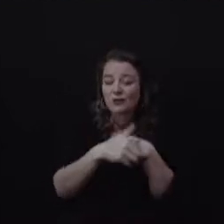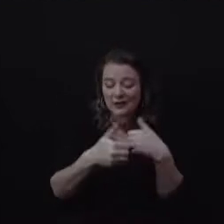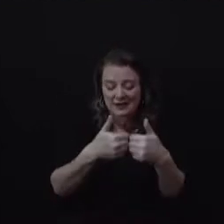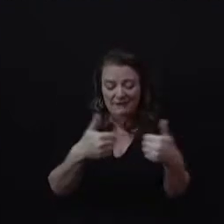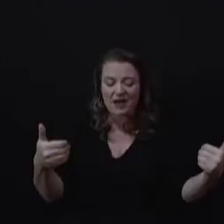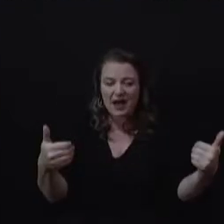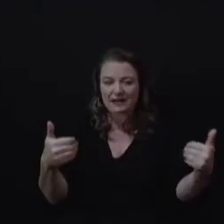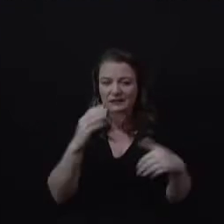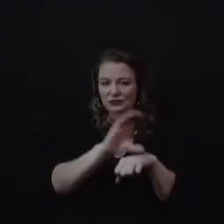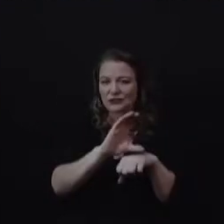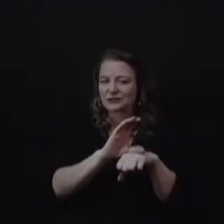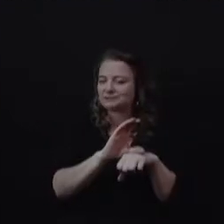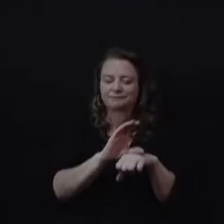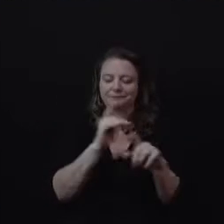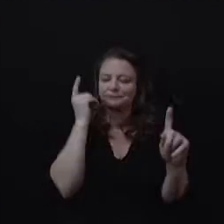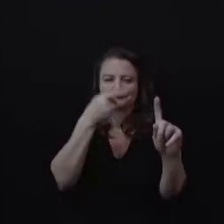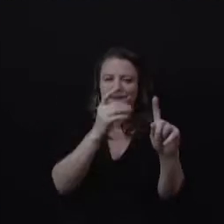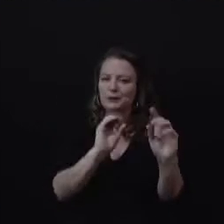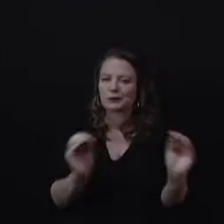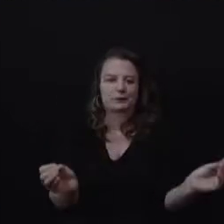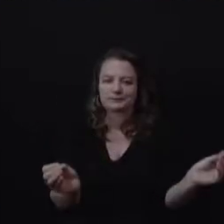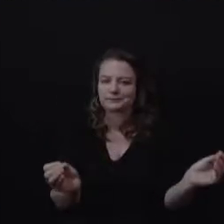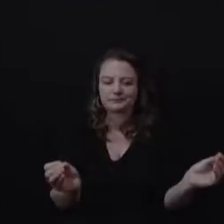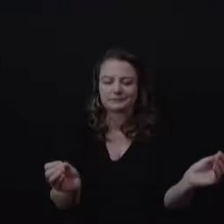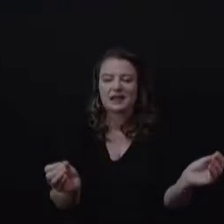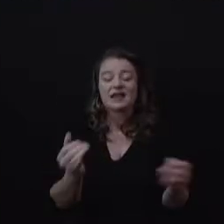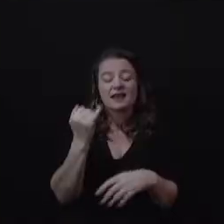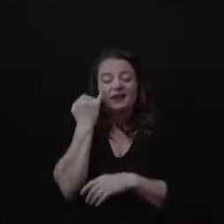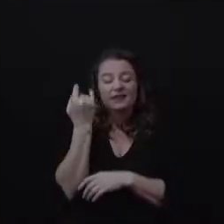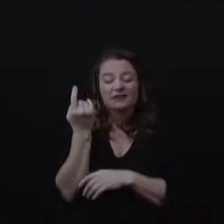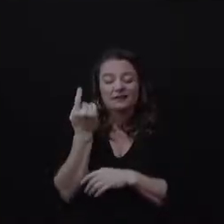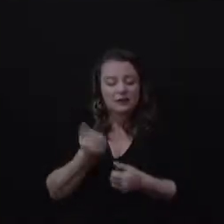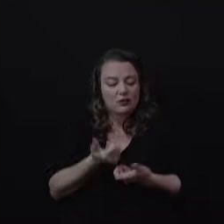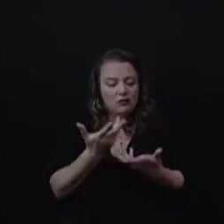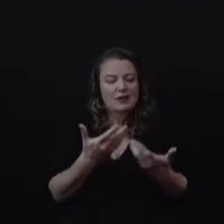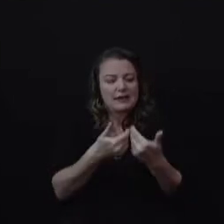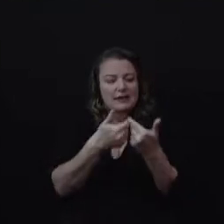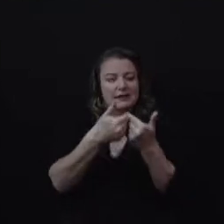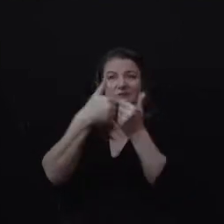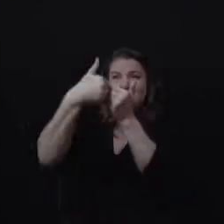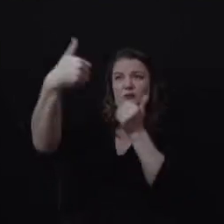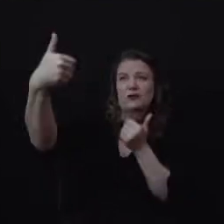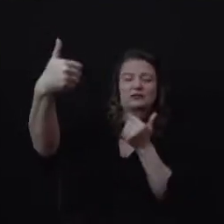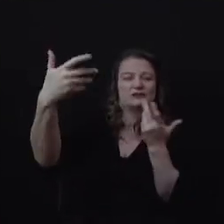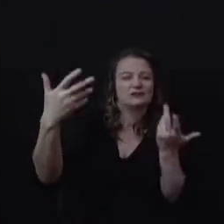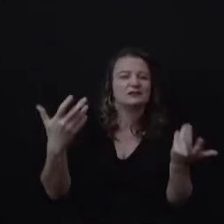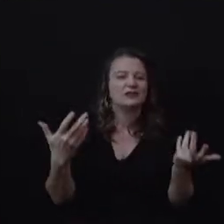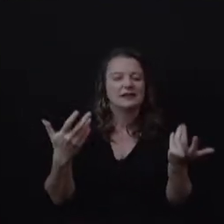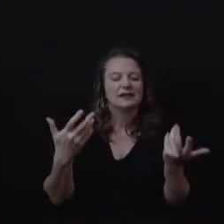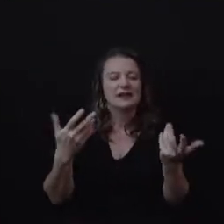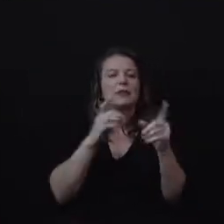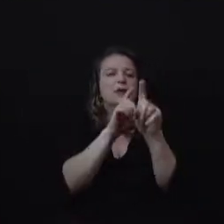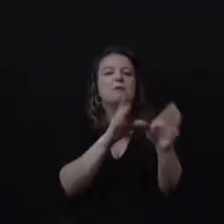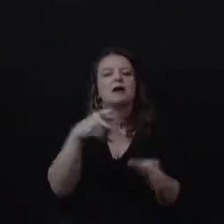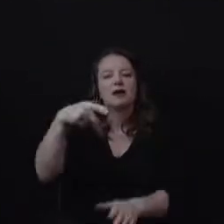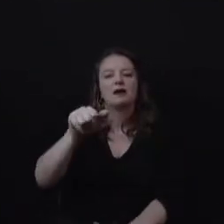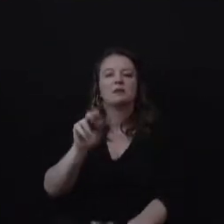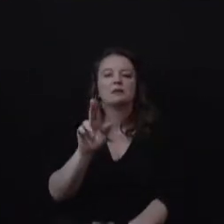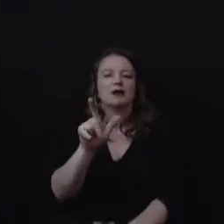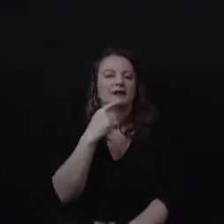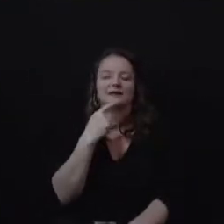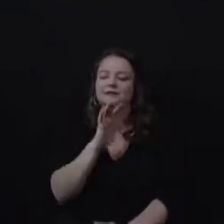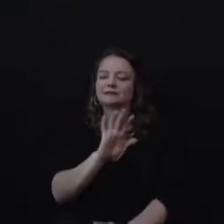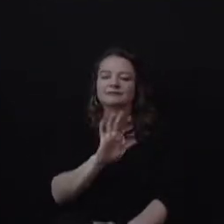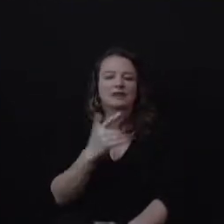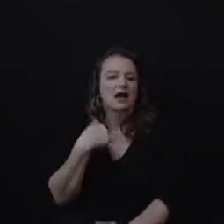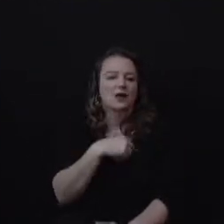pointless. If communion is something that separates us from God and one another somehow, the Apostle Paul says, then we are actually eating